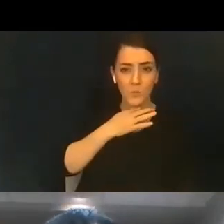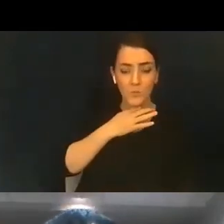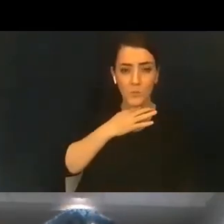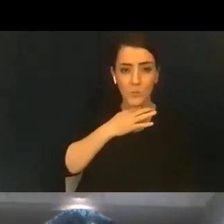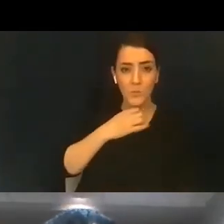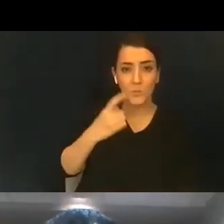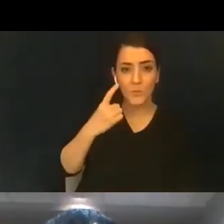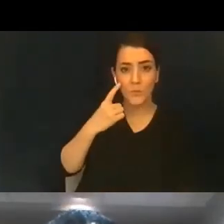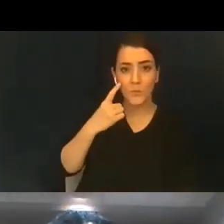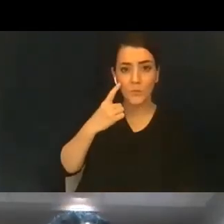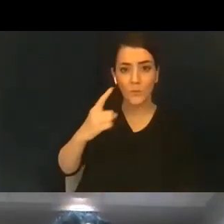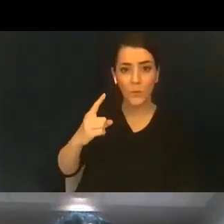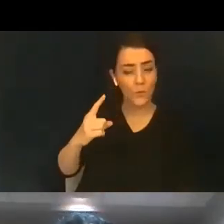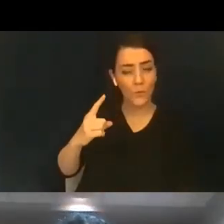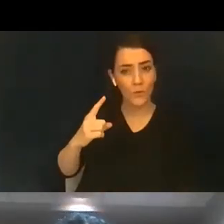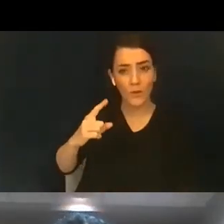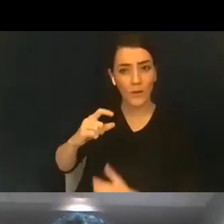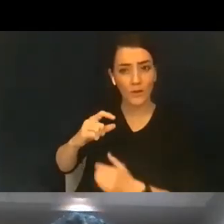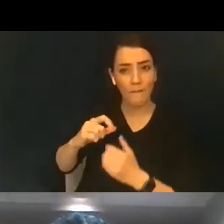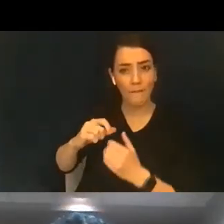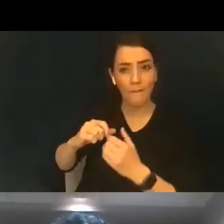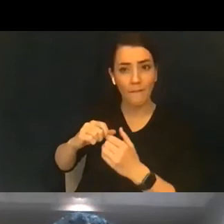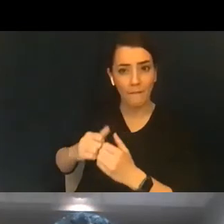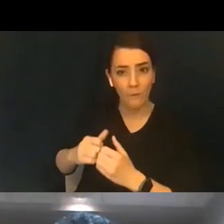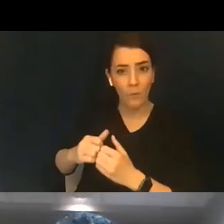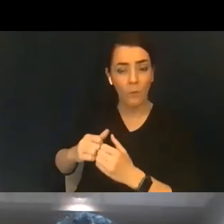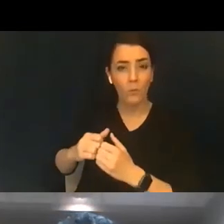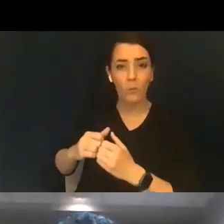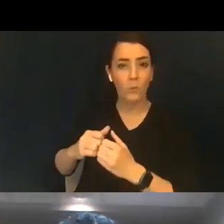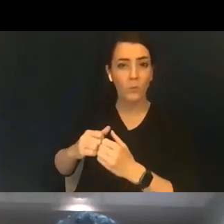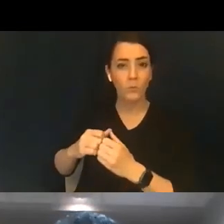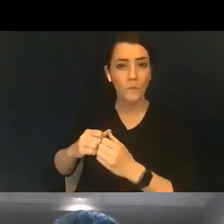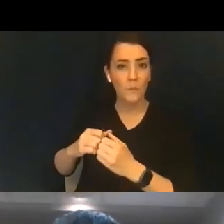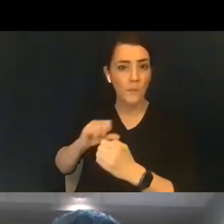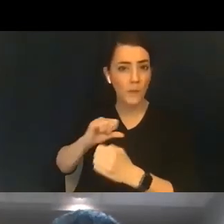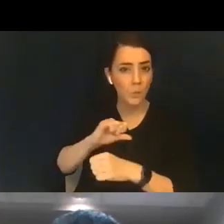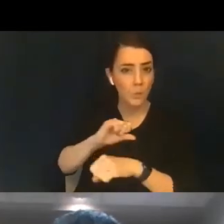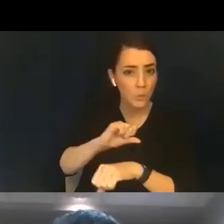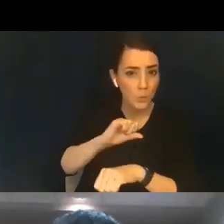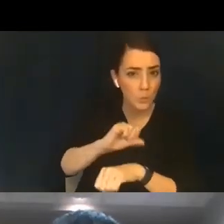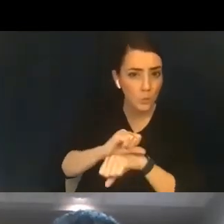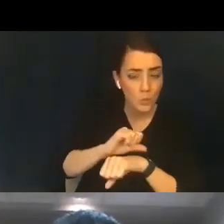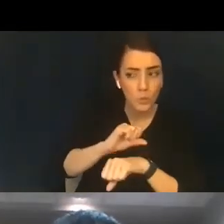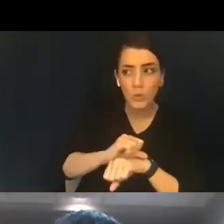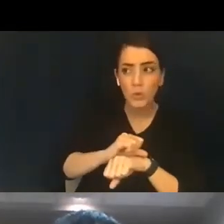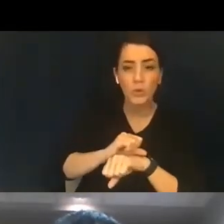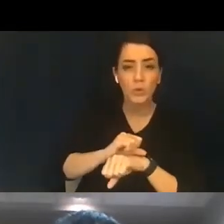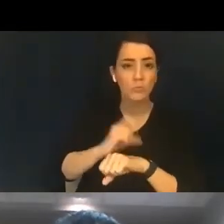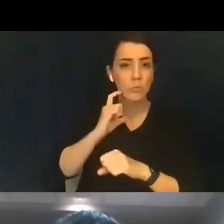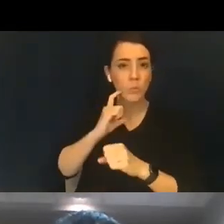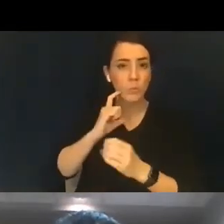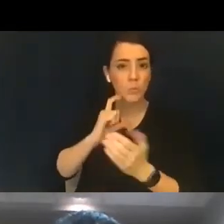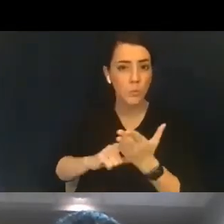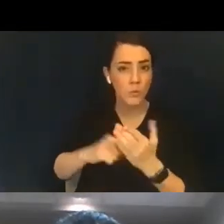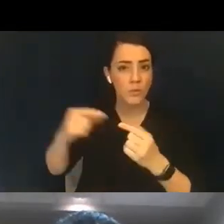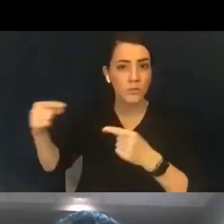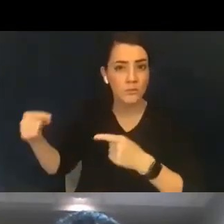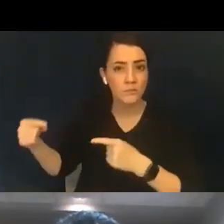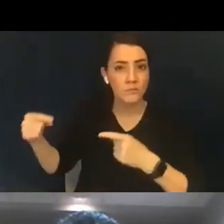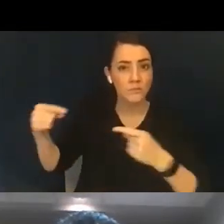efforts and maybe even tensions. You've kind of pointed out that the over